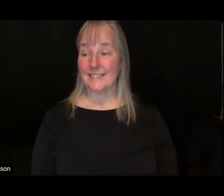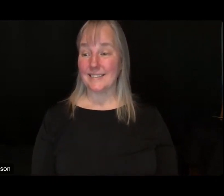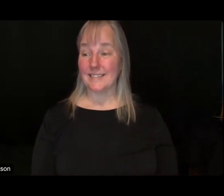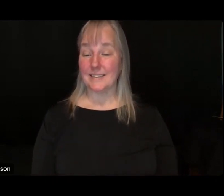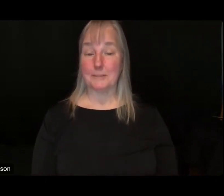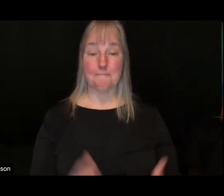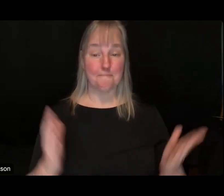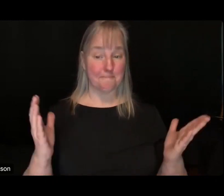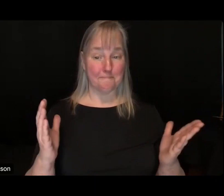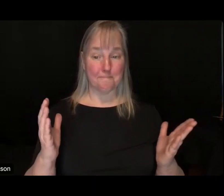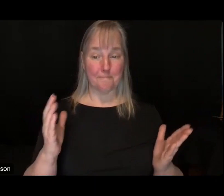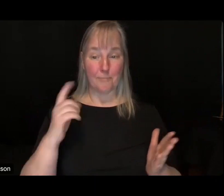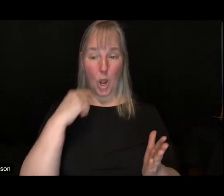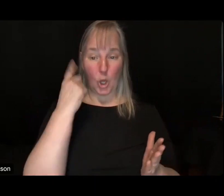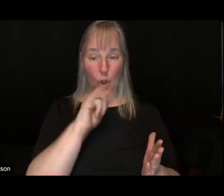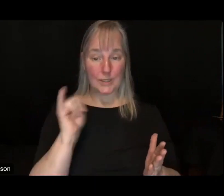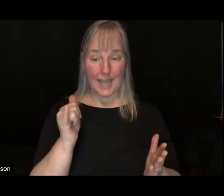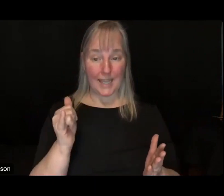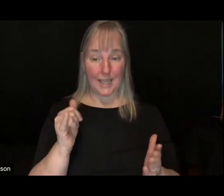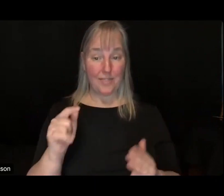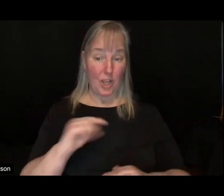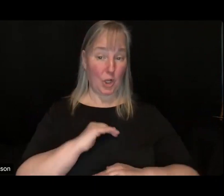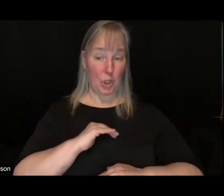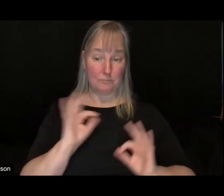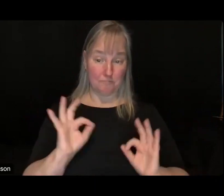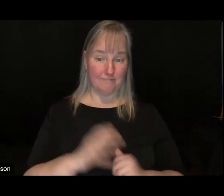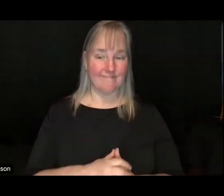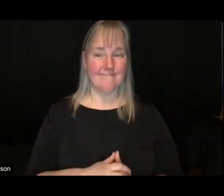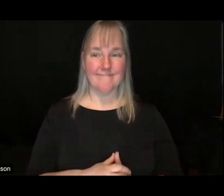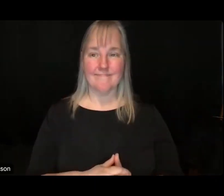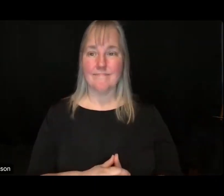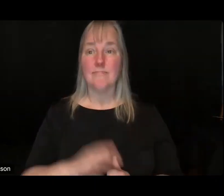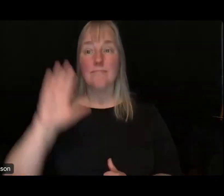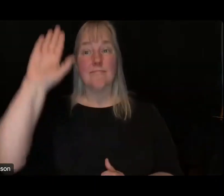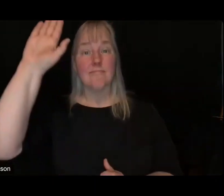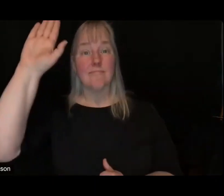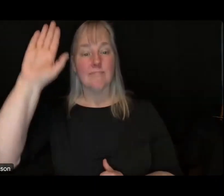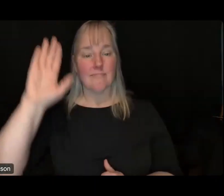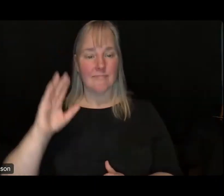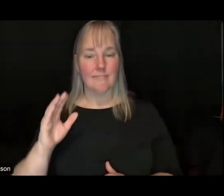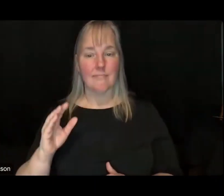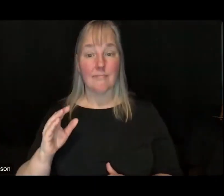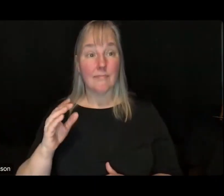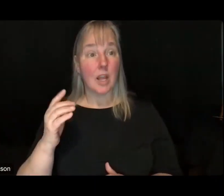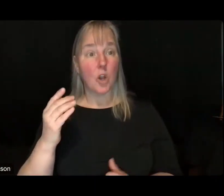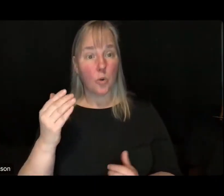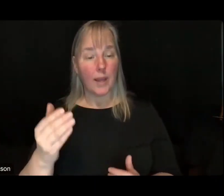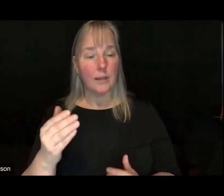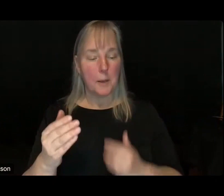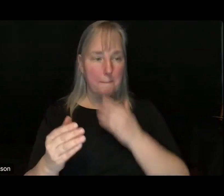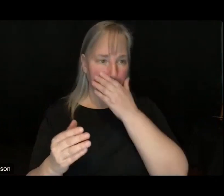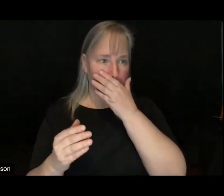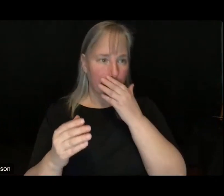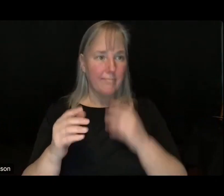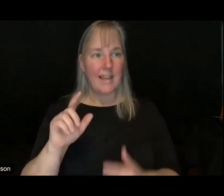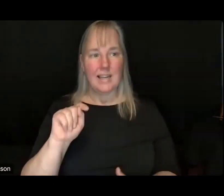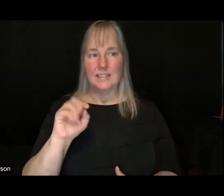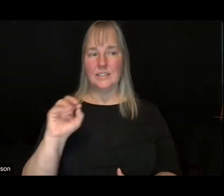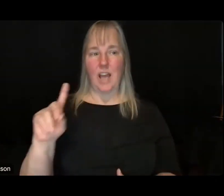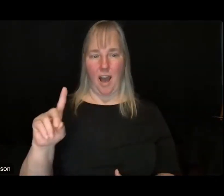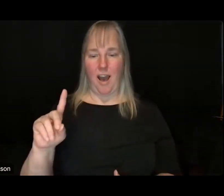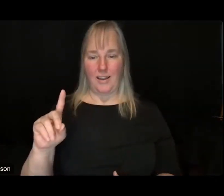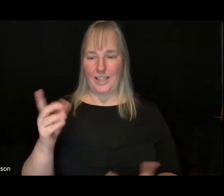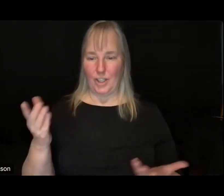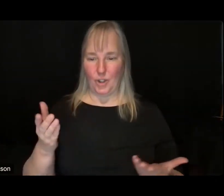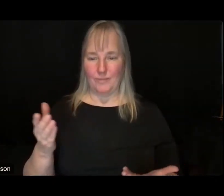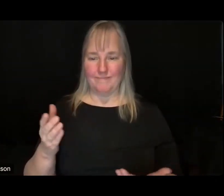All right, looks like we're good. Holly, Go ahead, someone. I'll jump in, Todd here. Todd, please, go